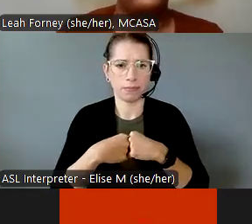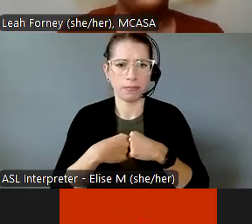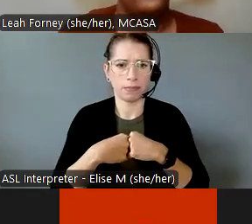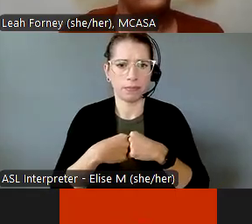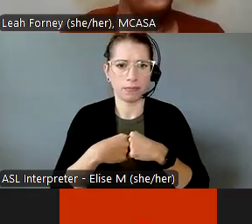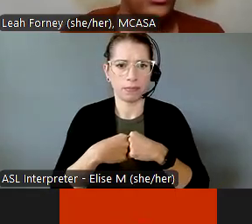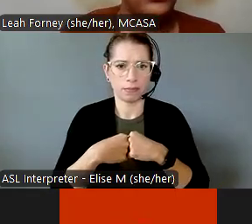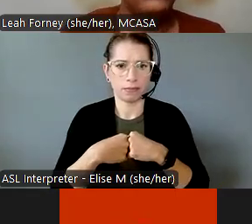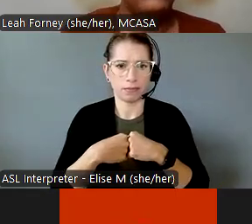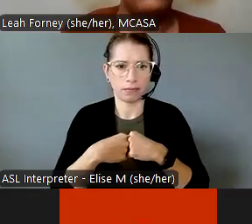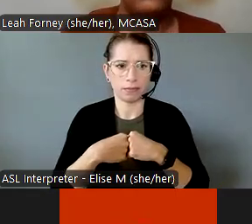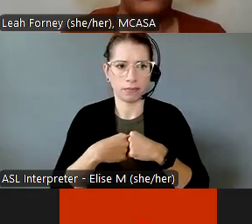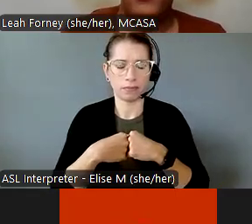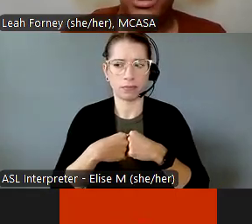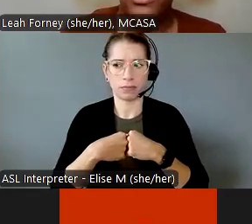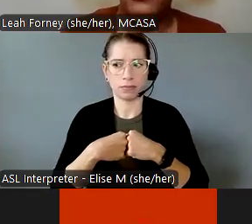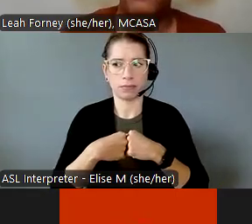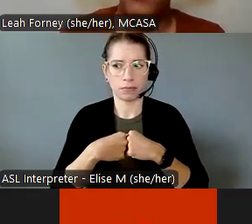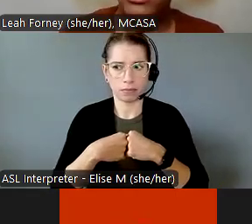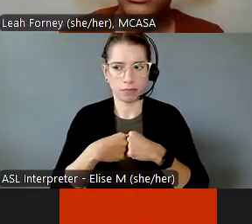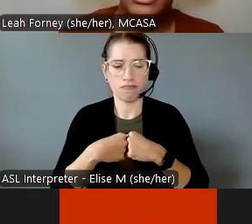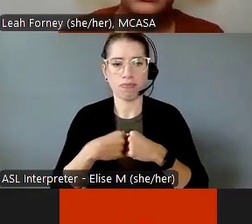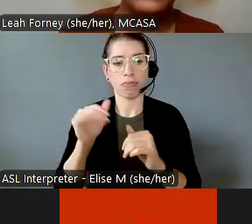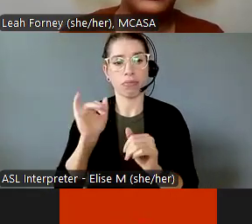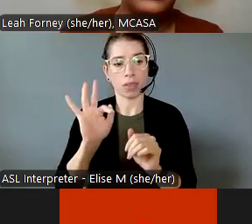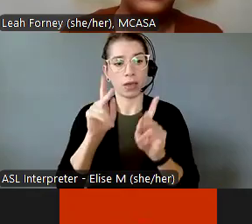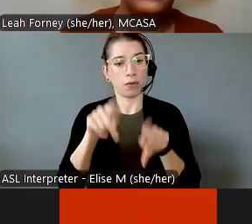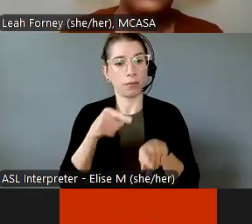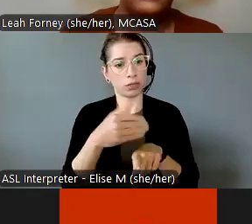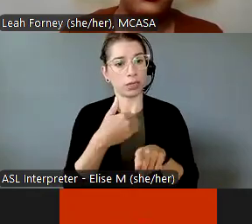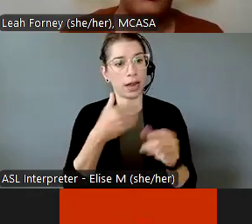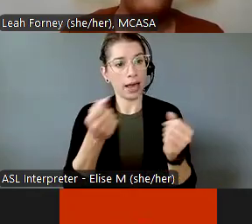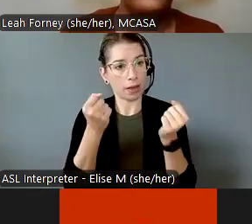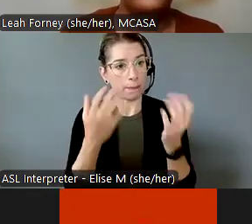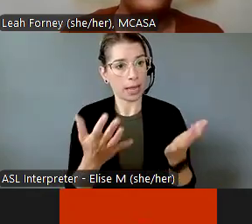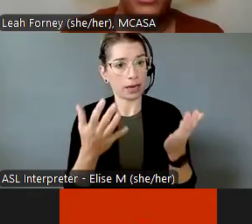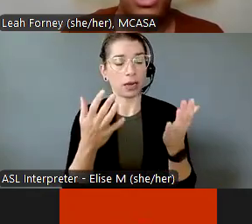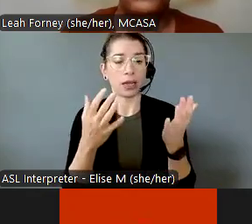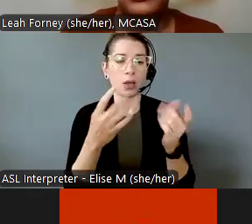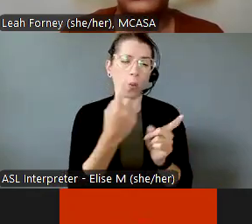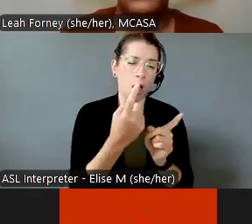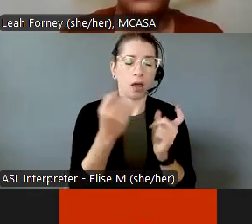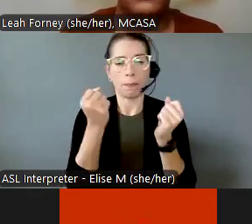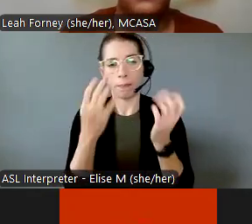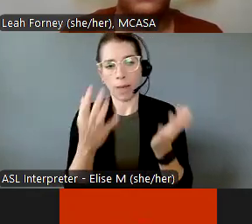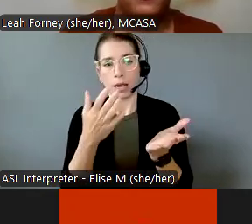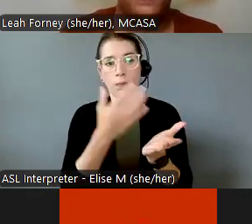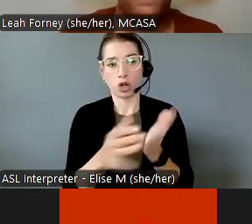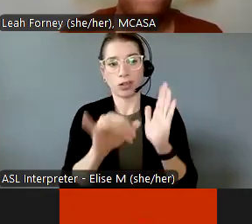And people who hold one or many marginalized identities are rendered